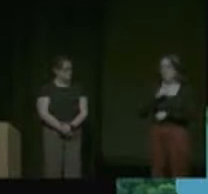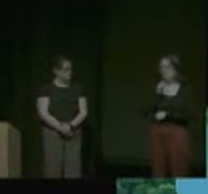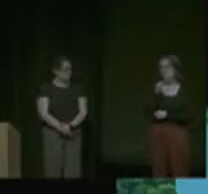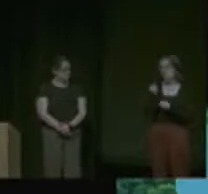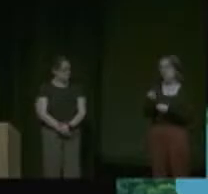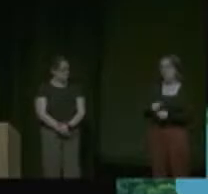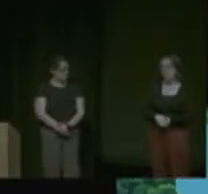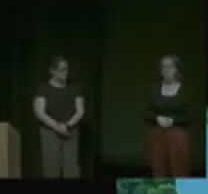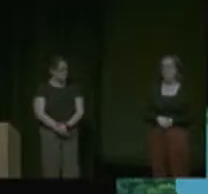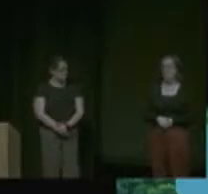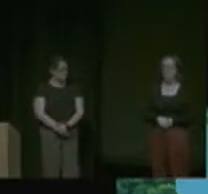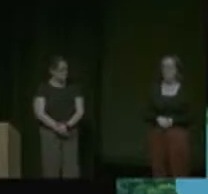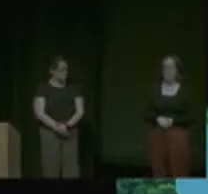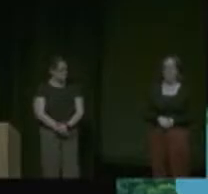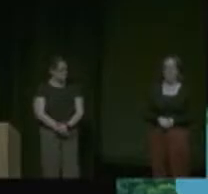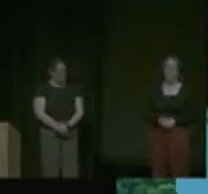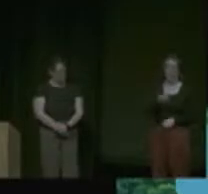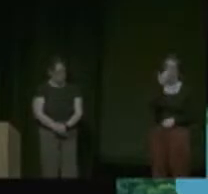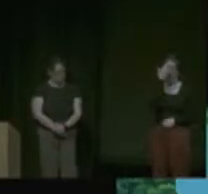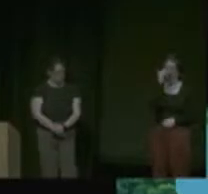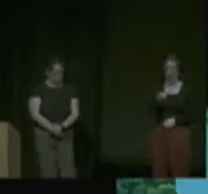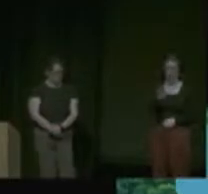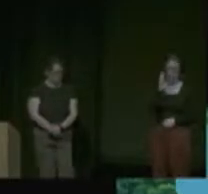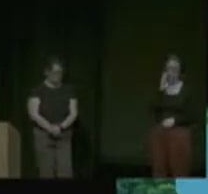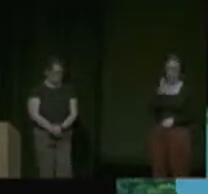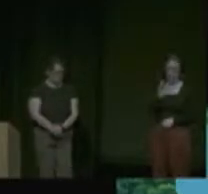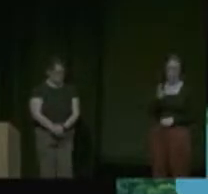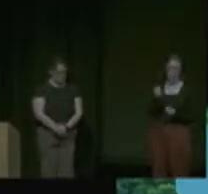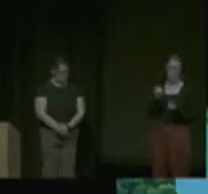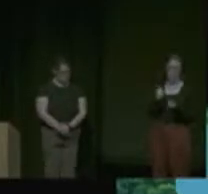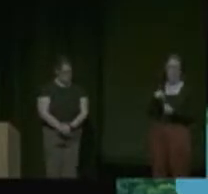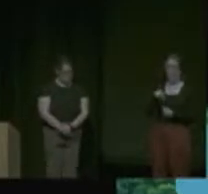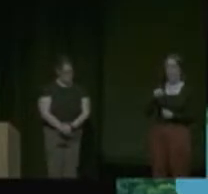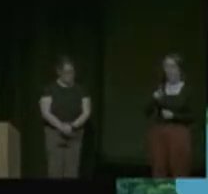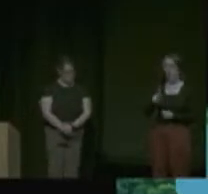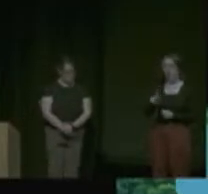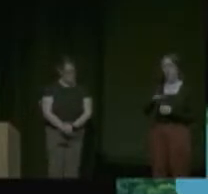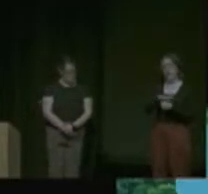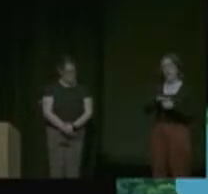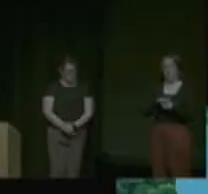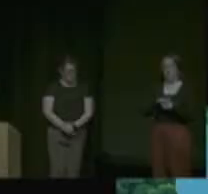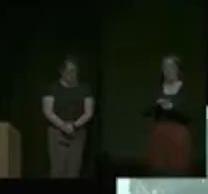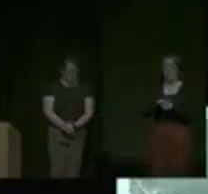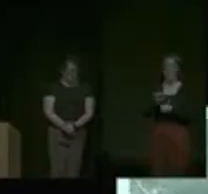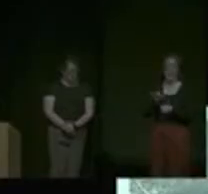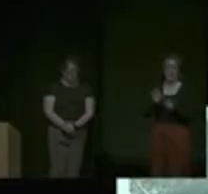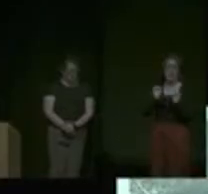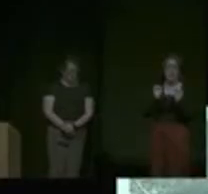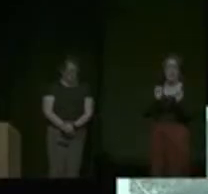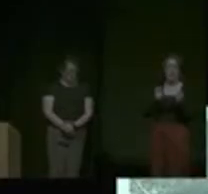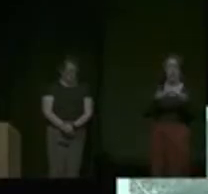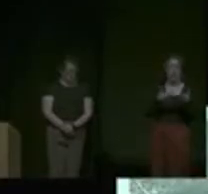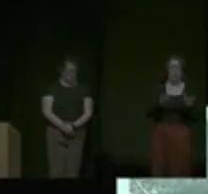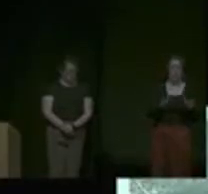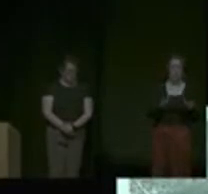So knowing that, we are going to be trying to keep park areas open wherever possible.